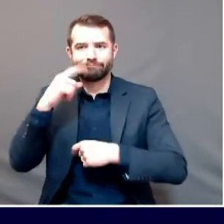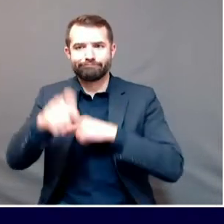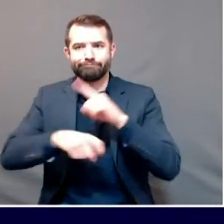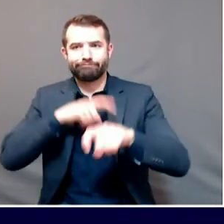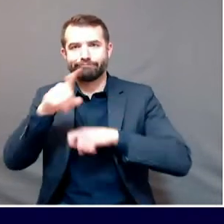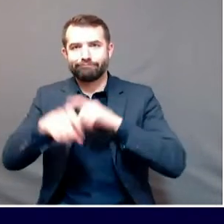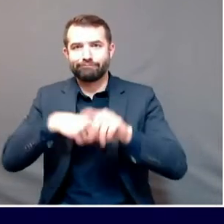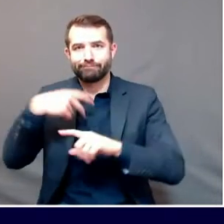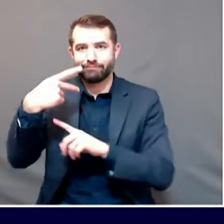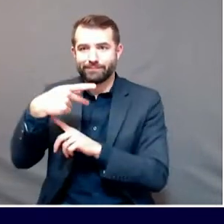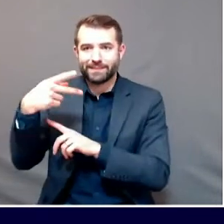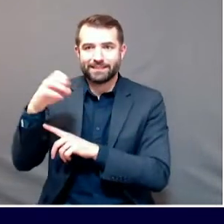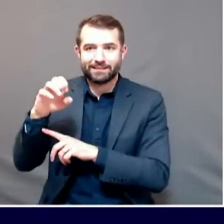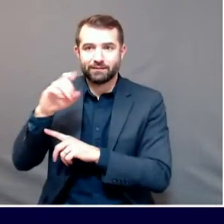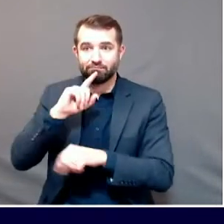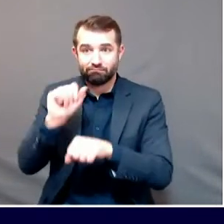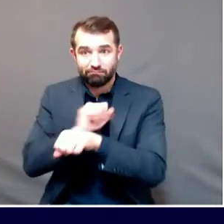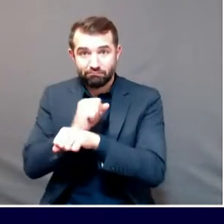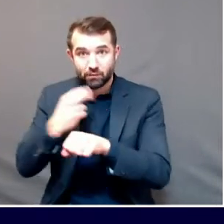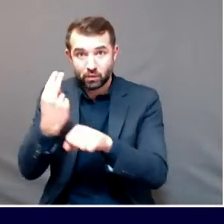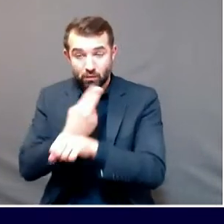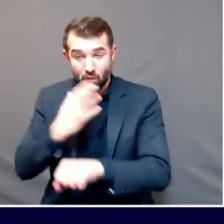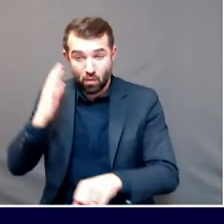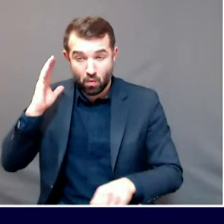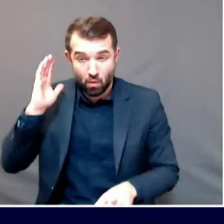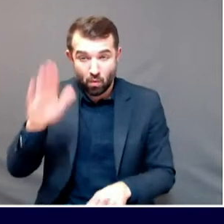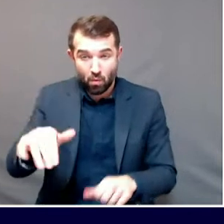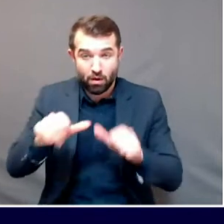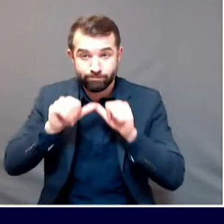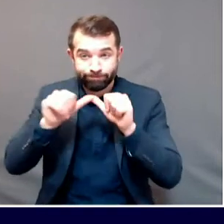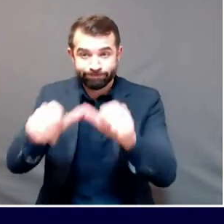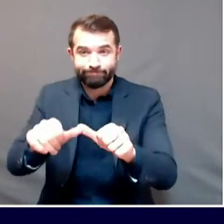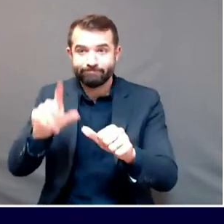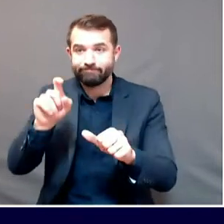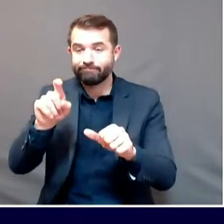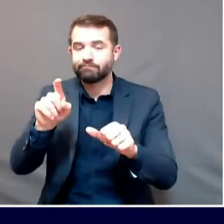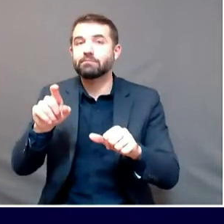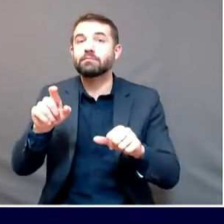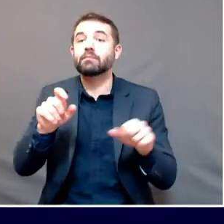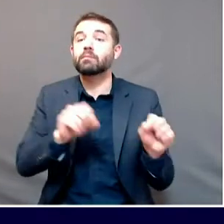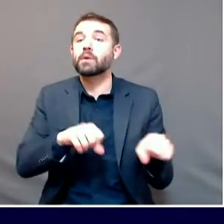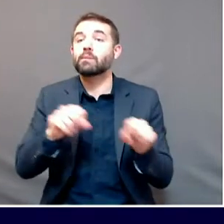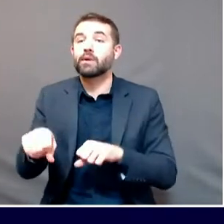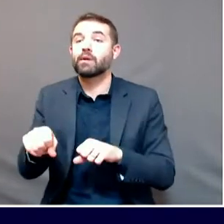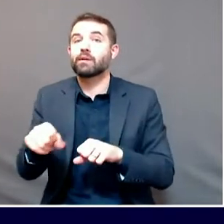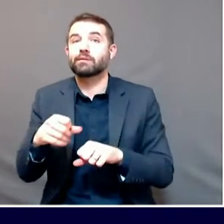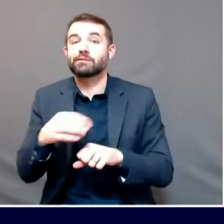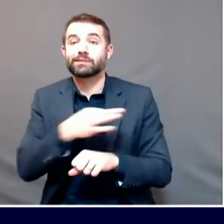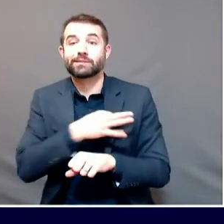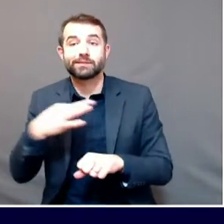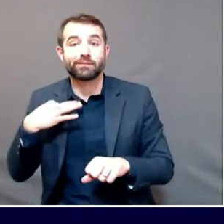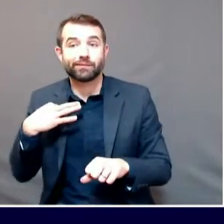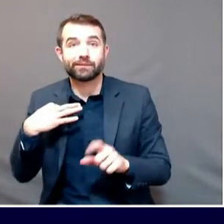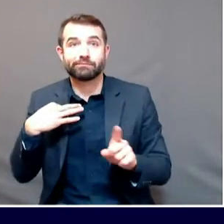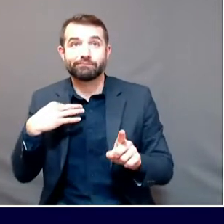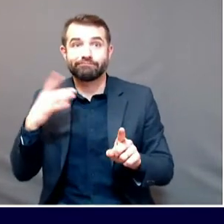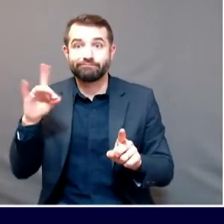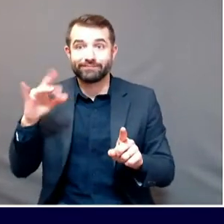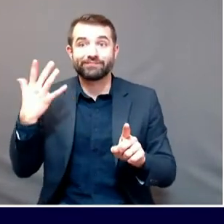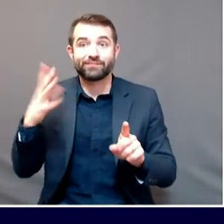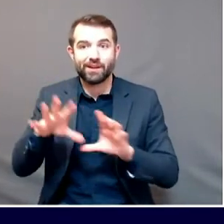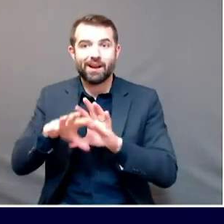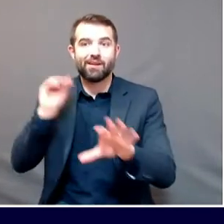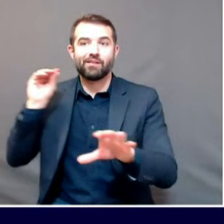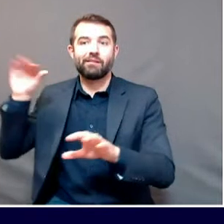used? Was it possible, for example, that staff members were congregating outside of the hospital without wearing their masks